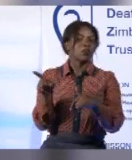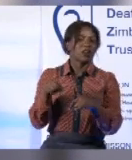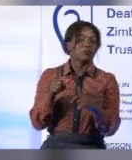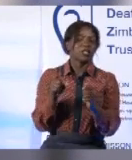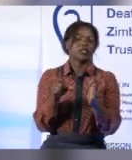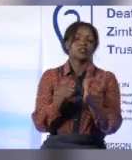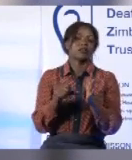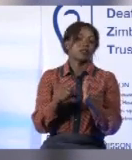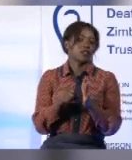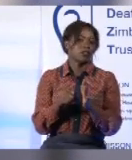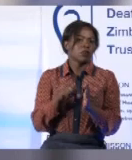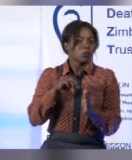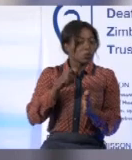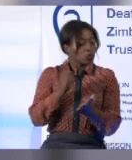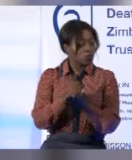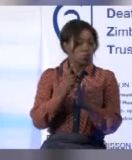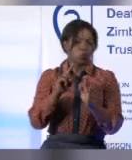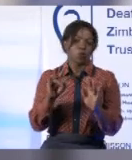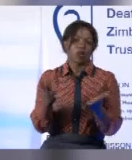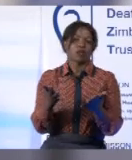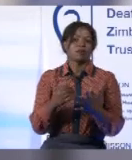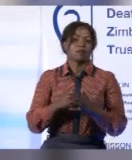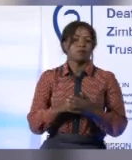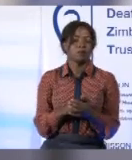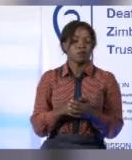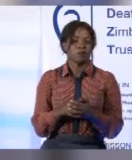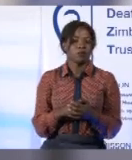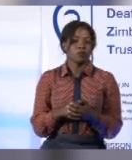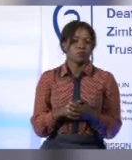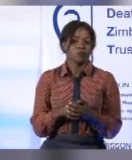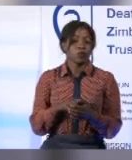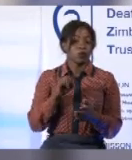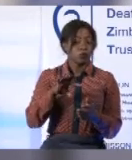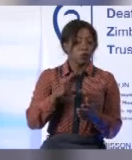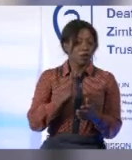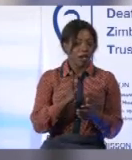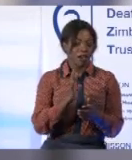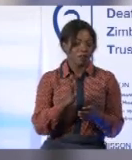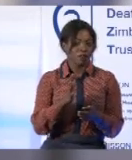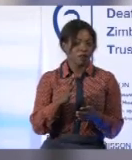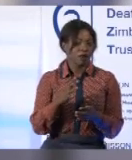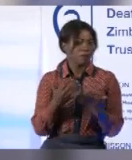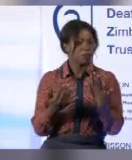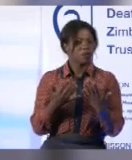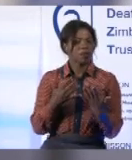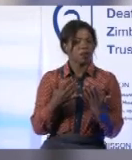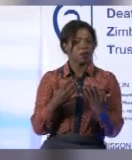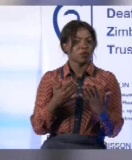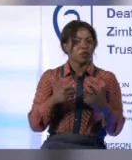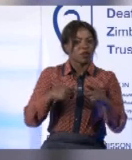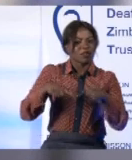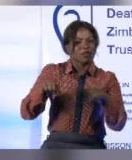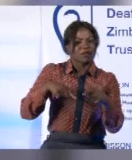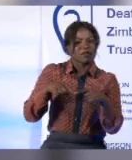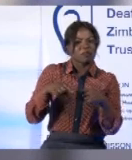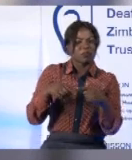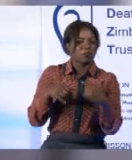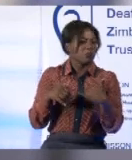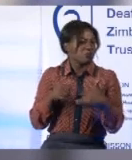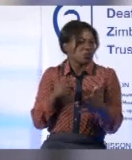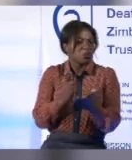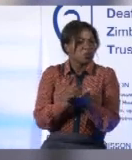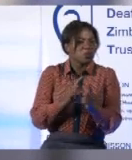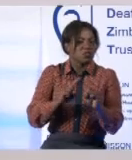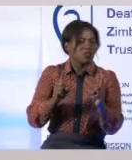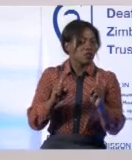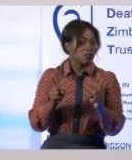So what have you been doing? We now have mobile clients. We had to try it mobile.